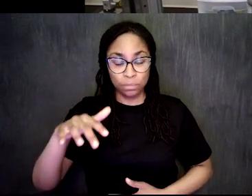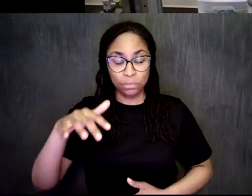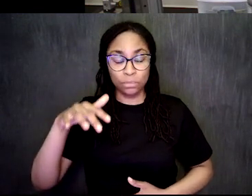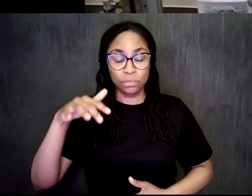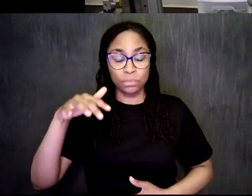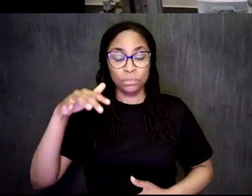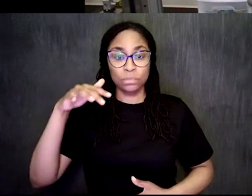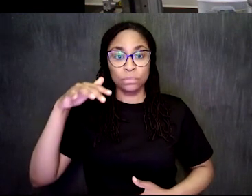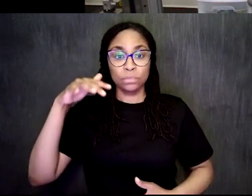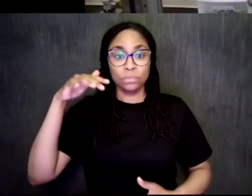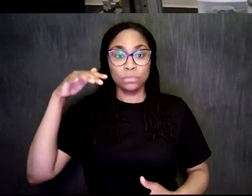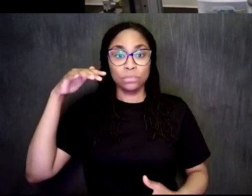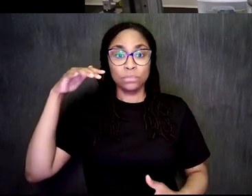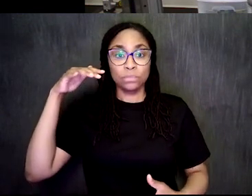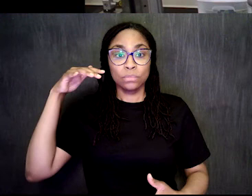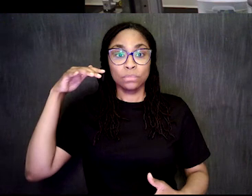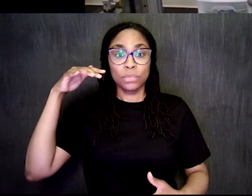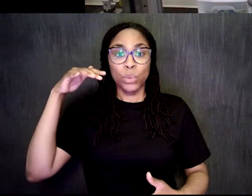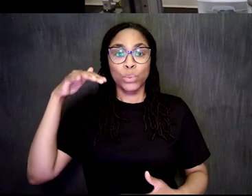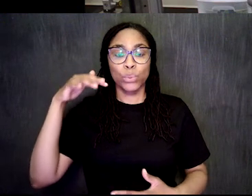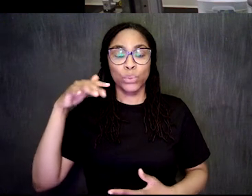1. Breath in.